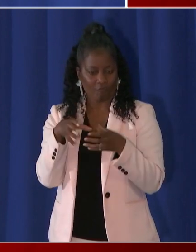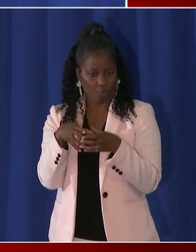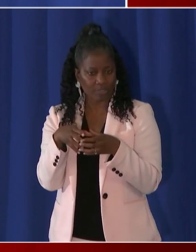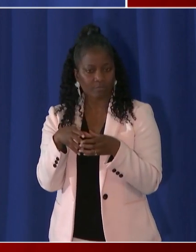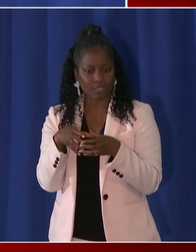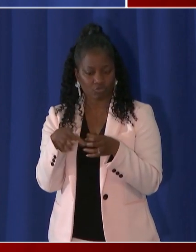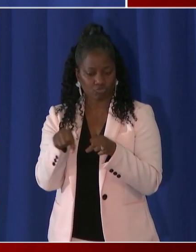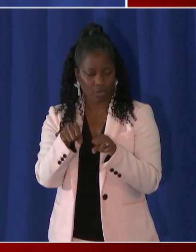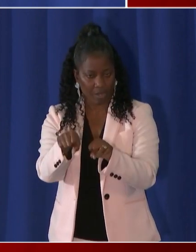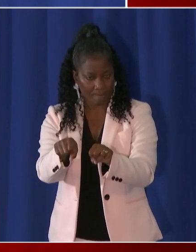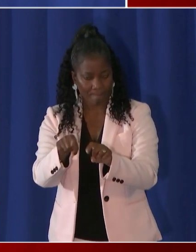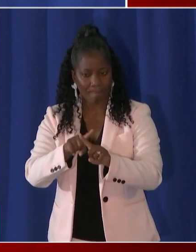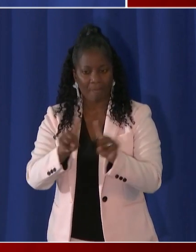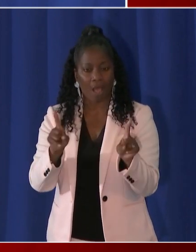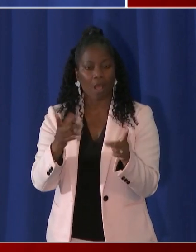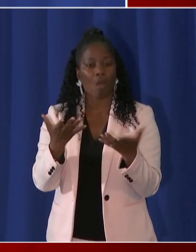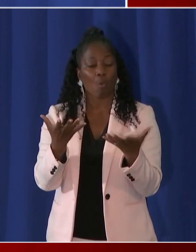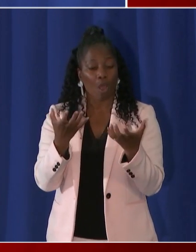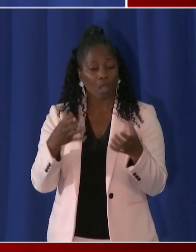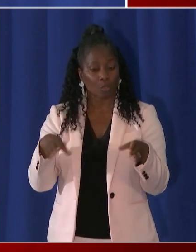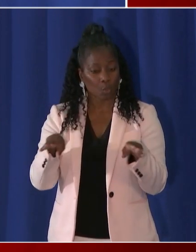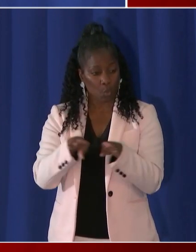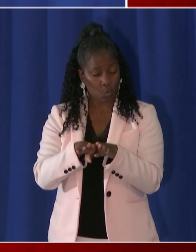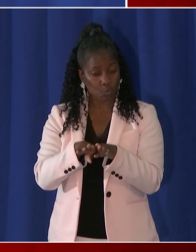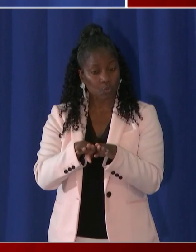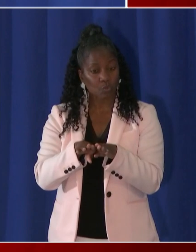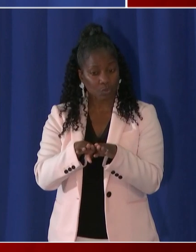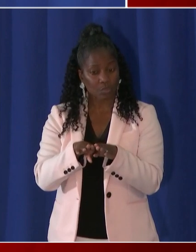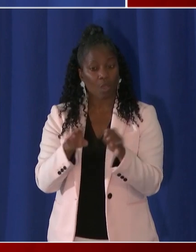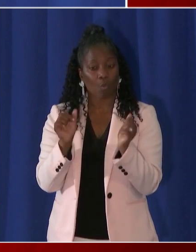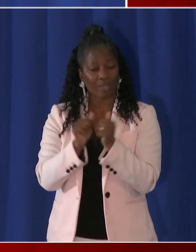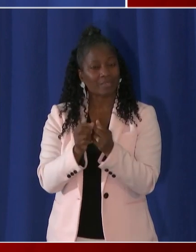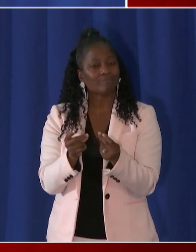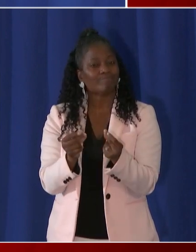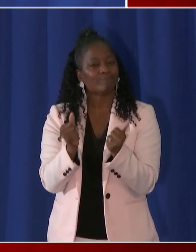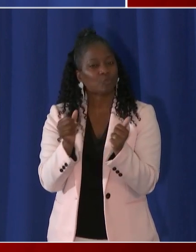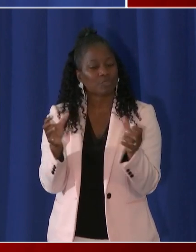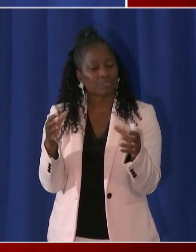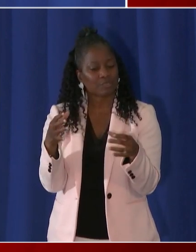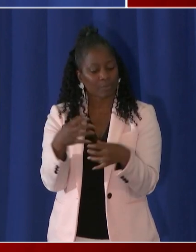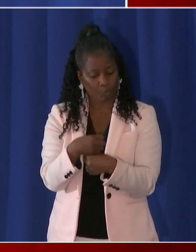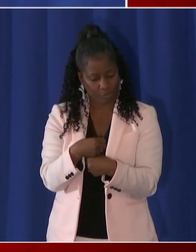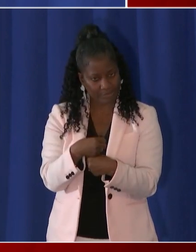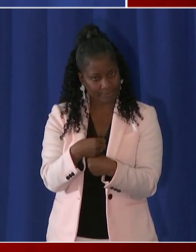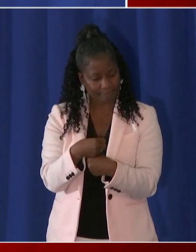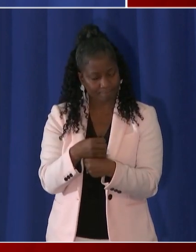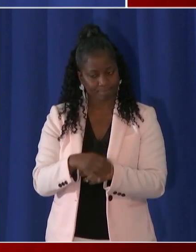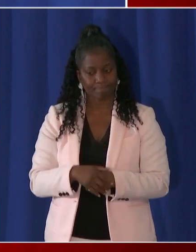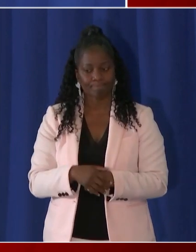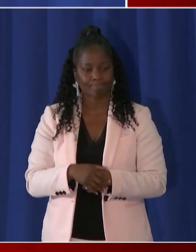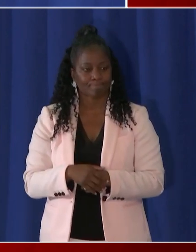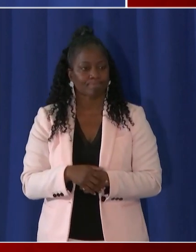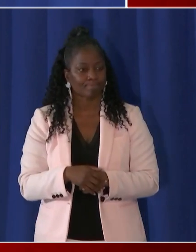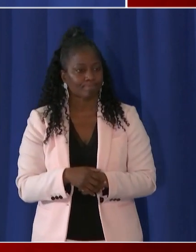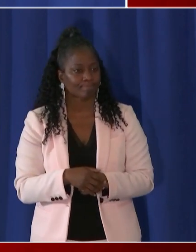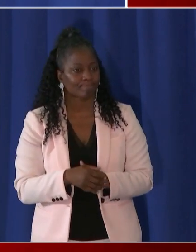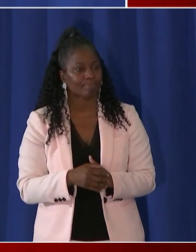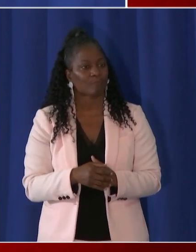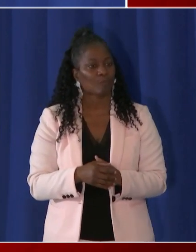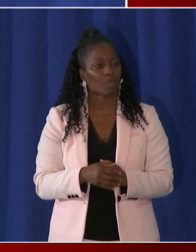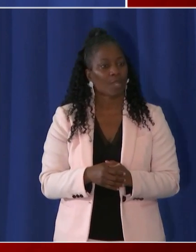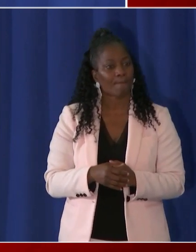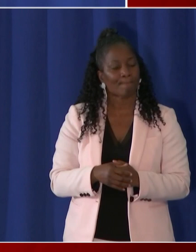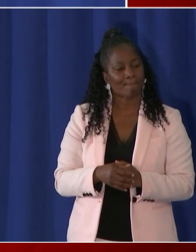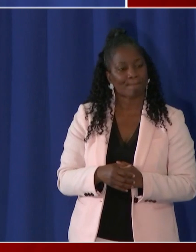did want to close with a quick summary of those efforts. Yes,